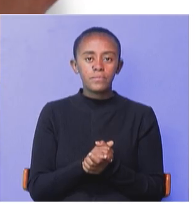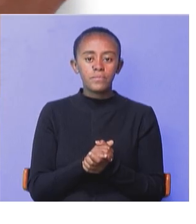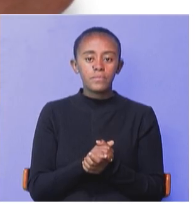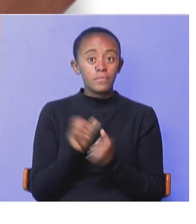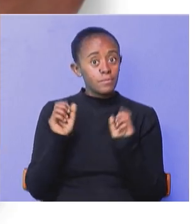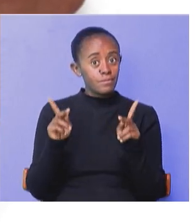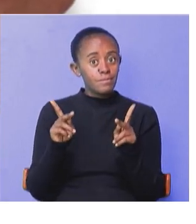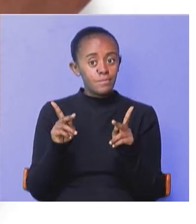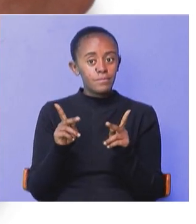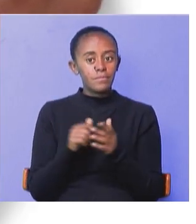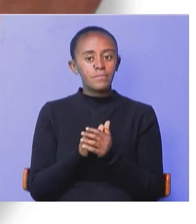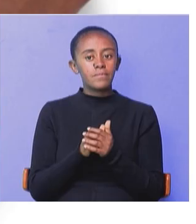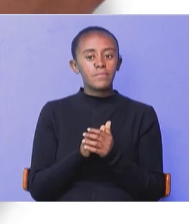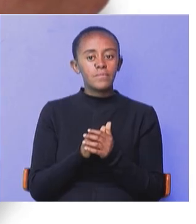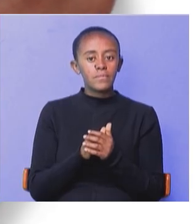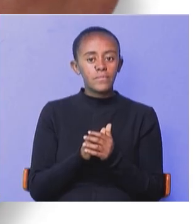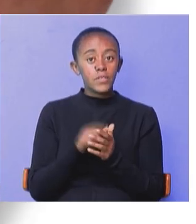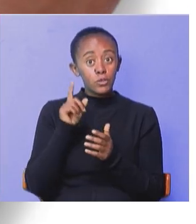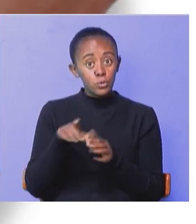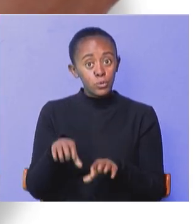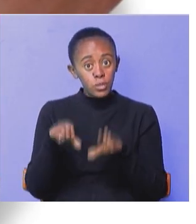Okay, should they take it to school?